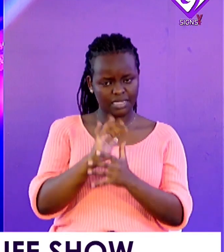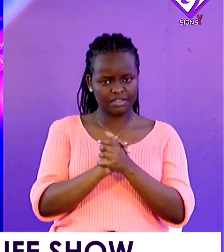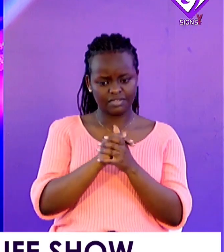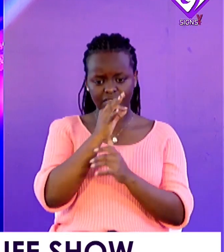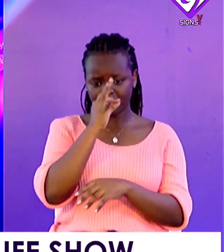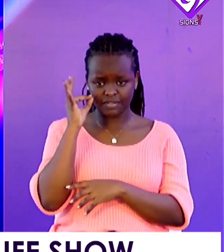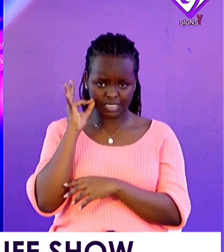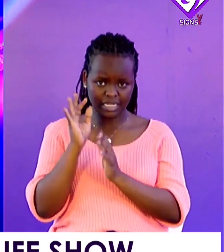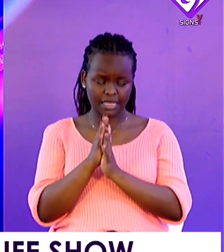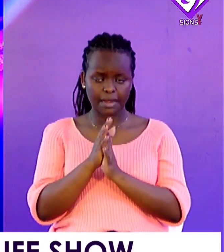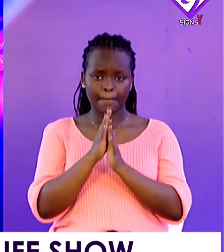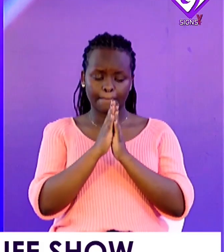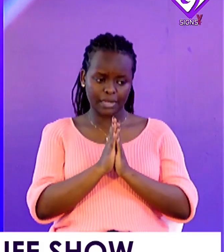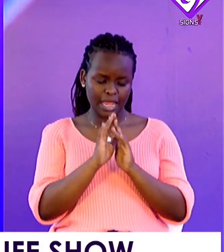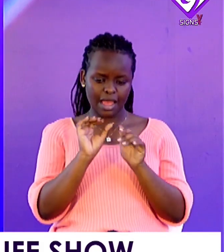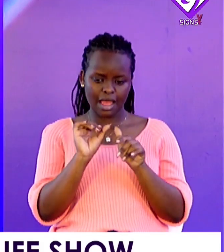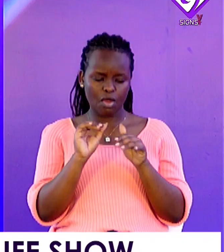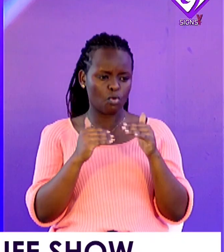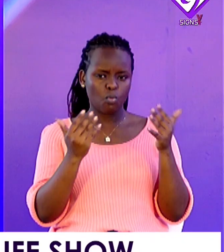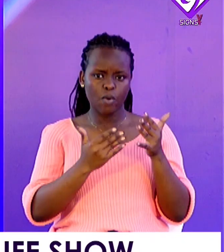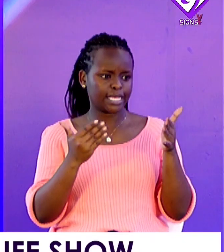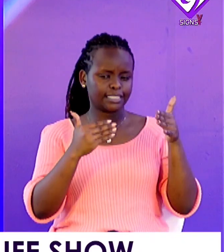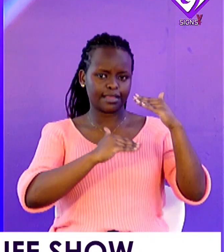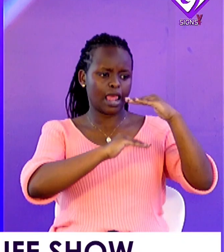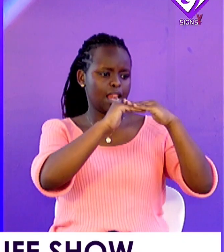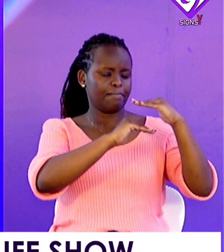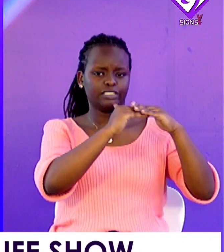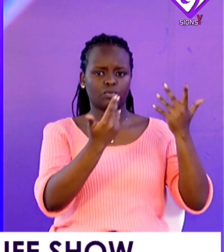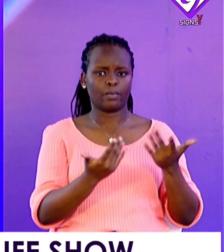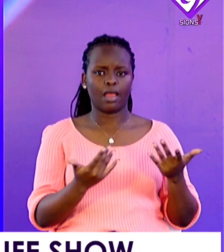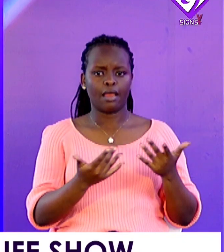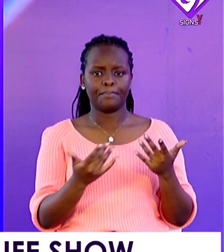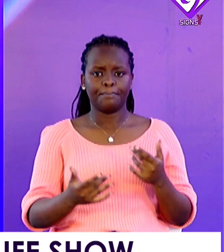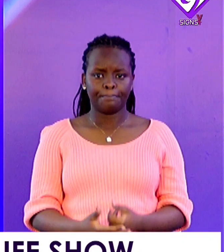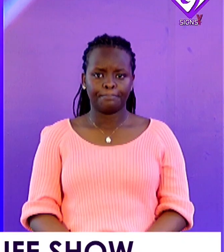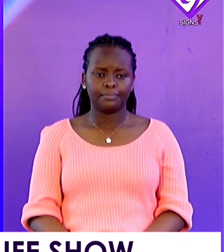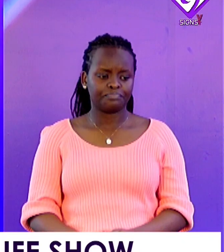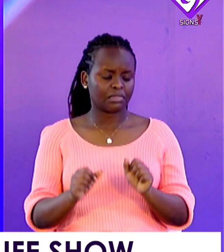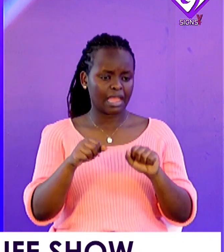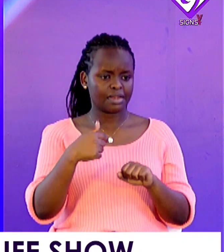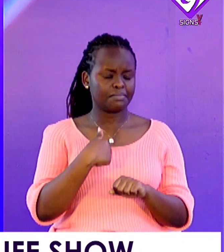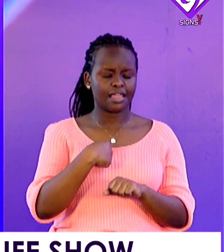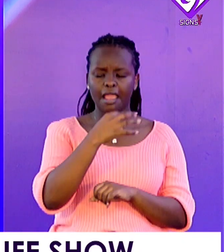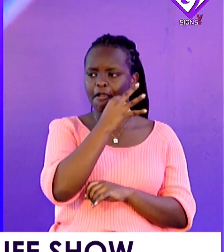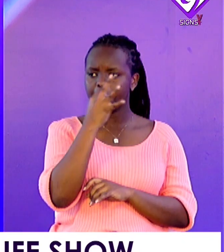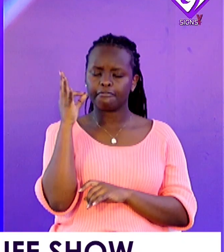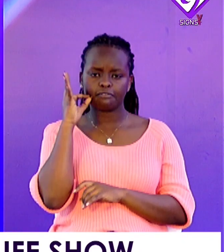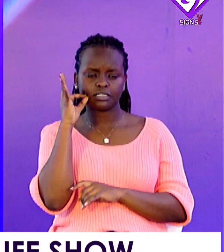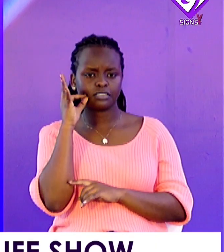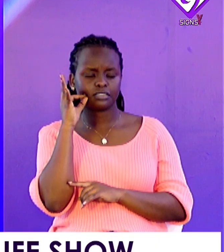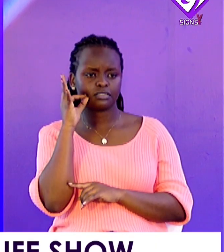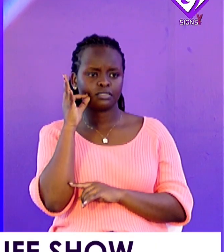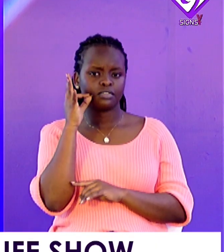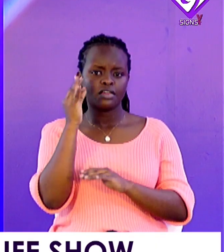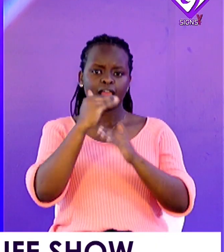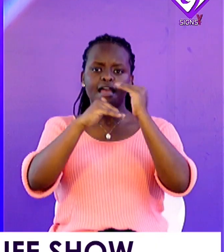prayer. How far can I go in fasting and prayer? Can I fast to